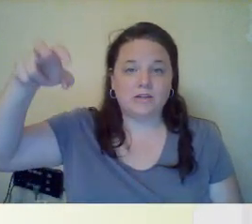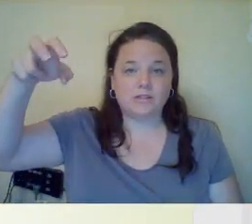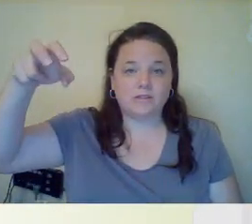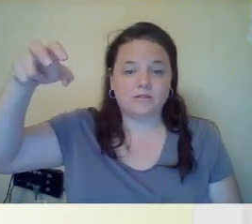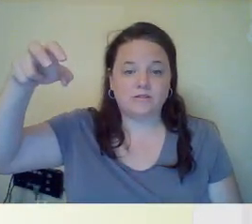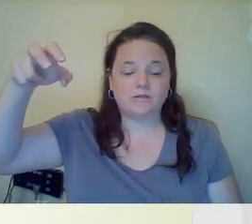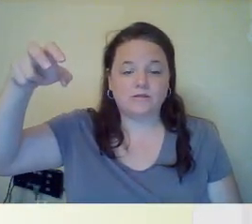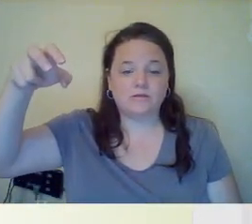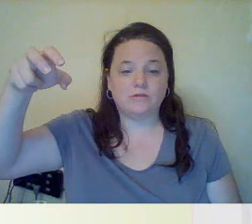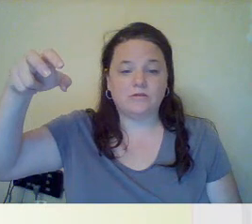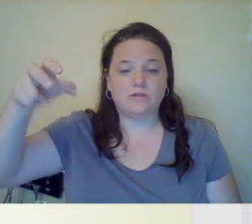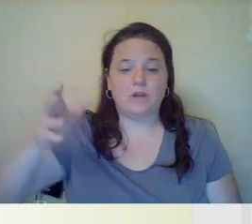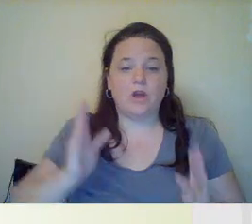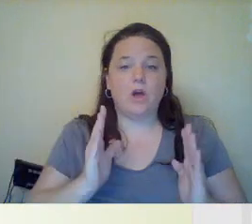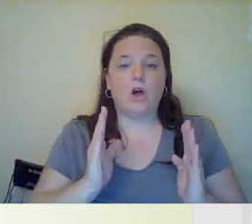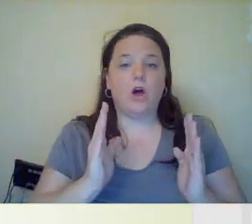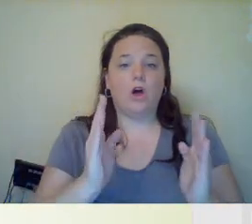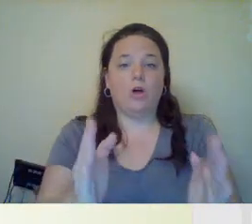Stairs,